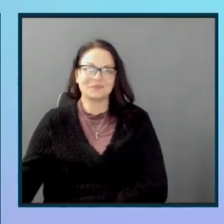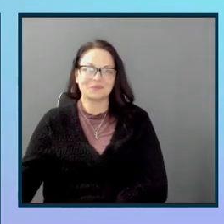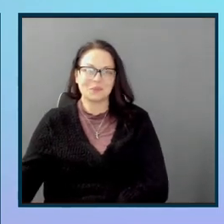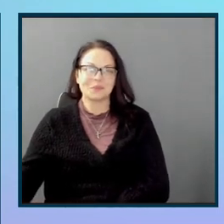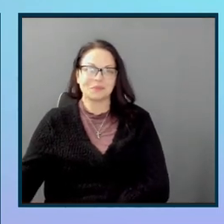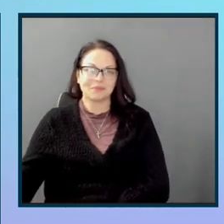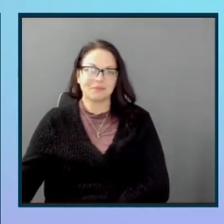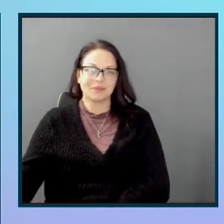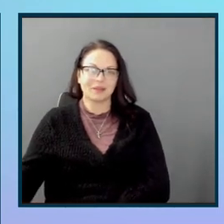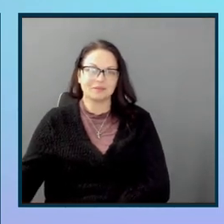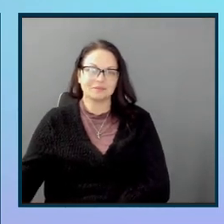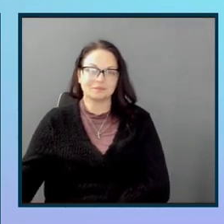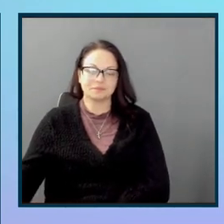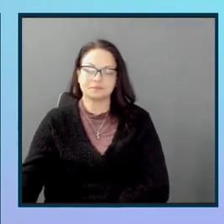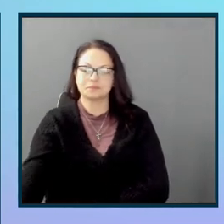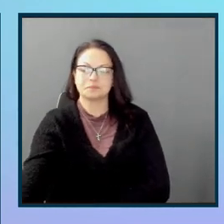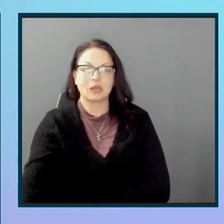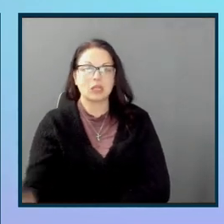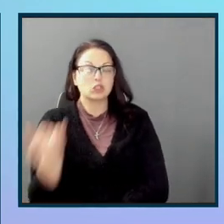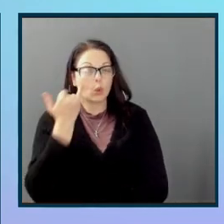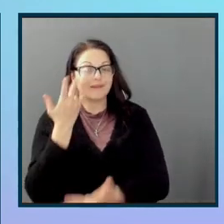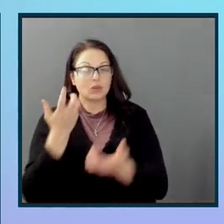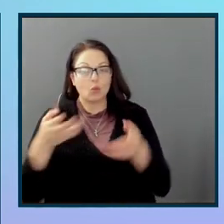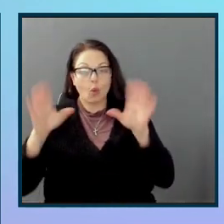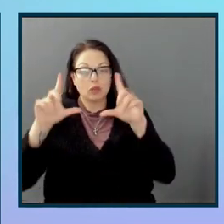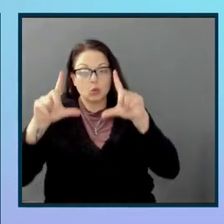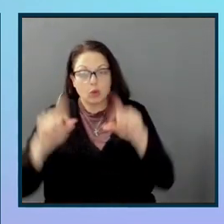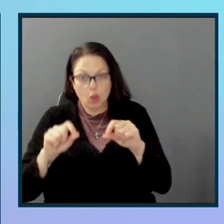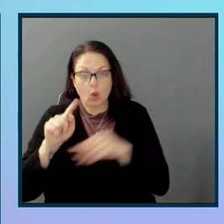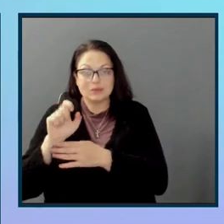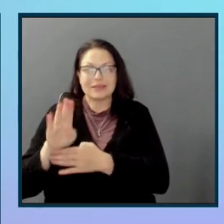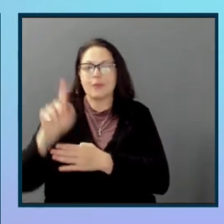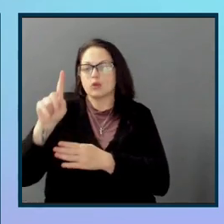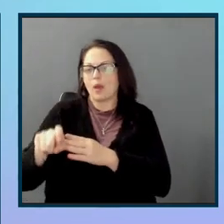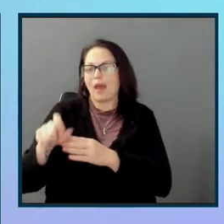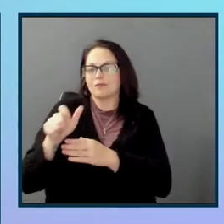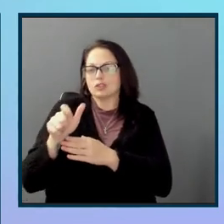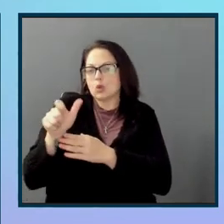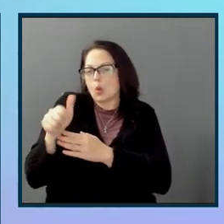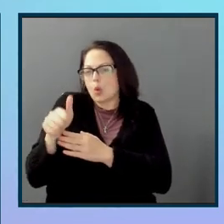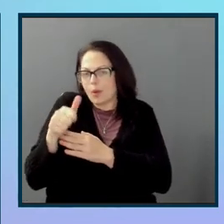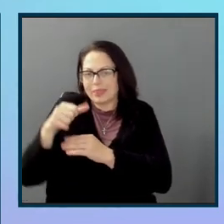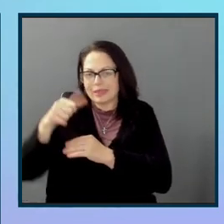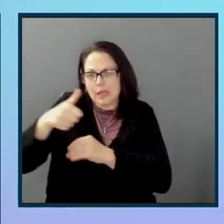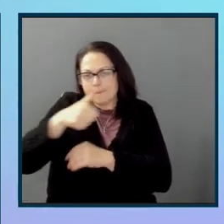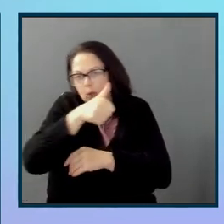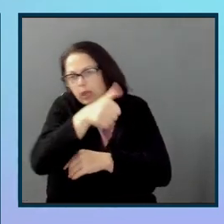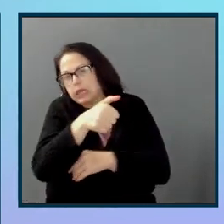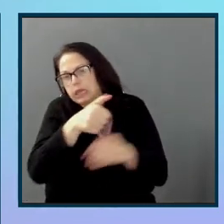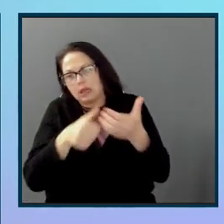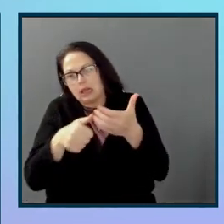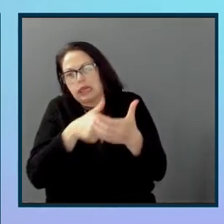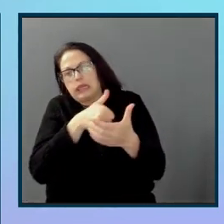close a tab, you have to reach with your thumb to the other side of the screen,